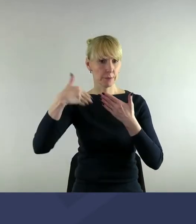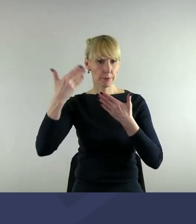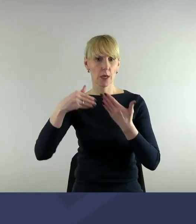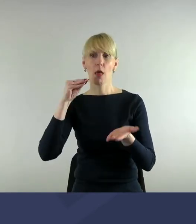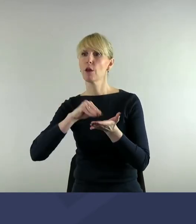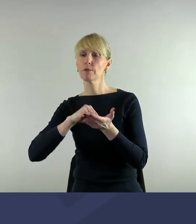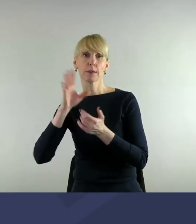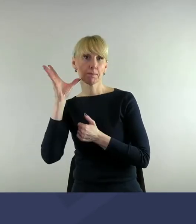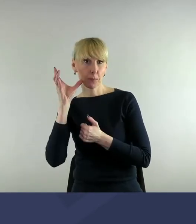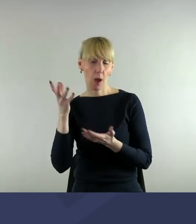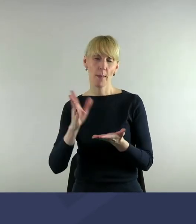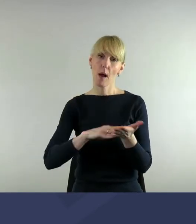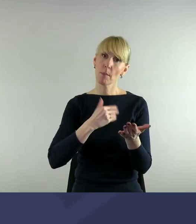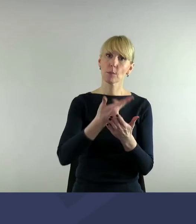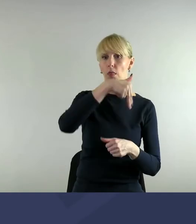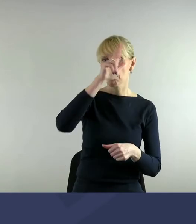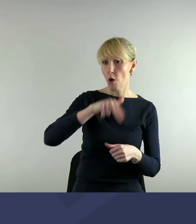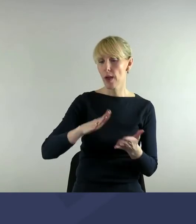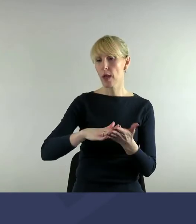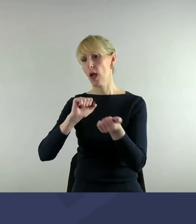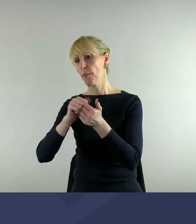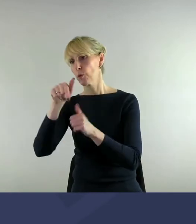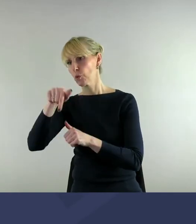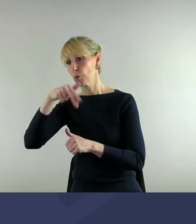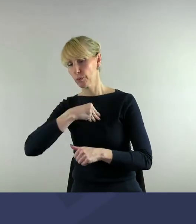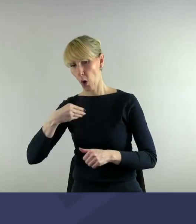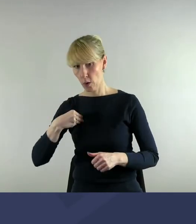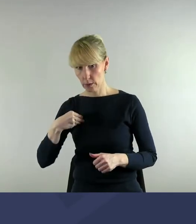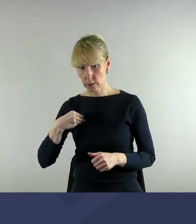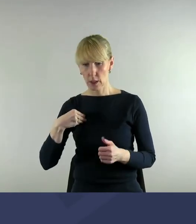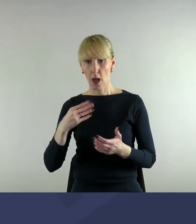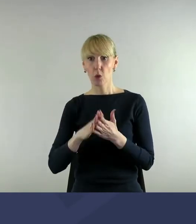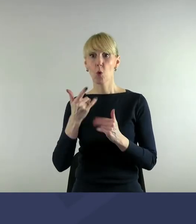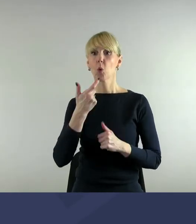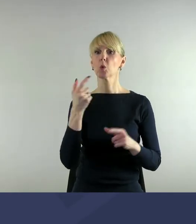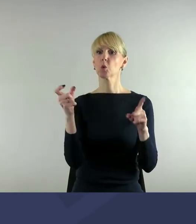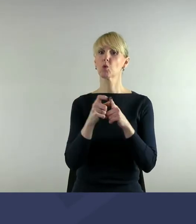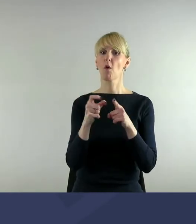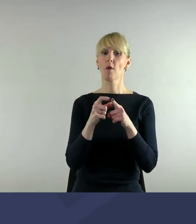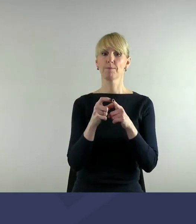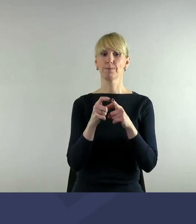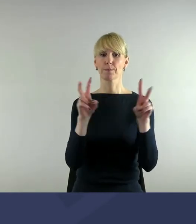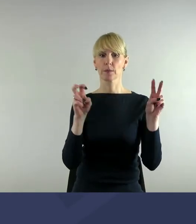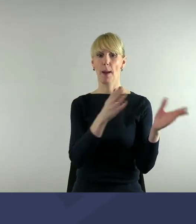to all these presentations from Poland and Norway, that the word